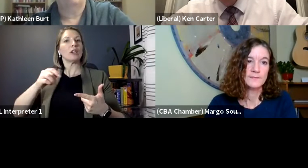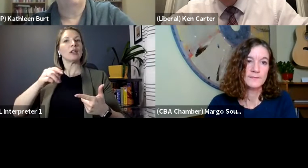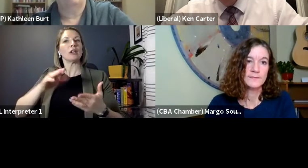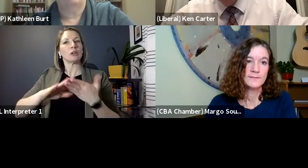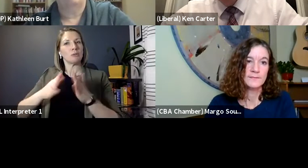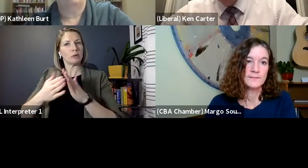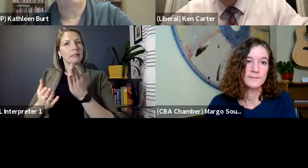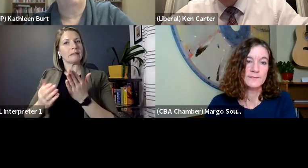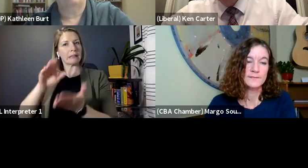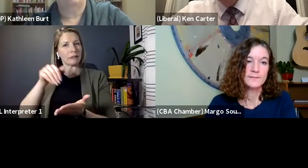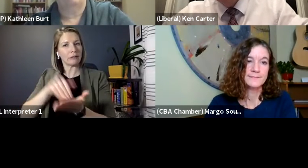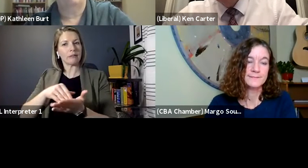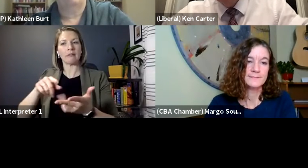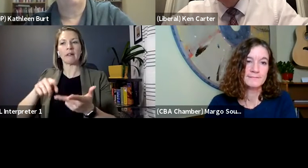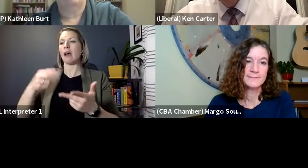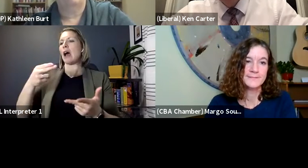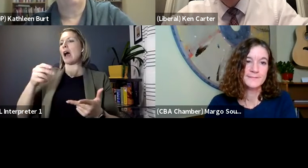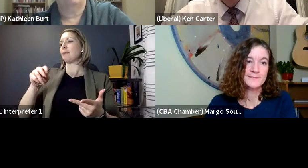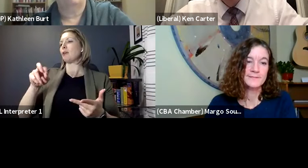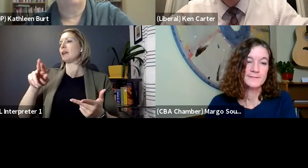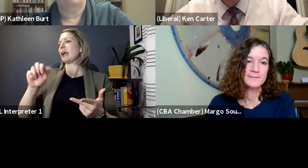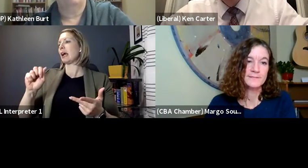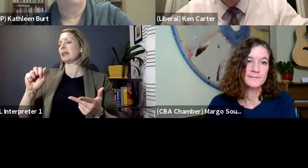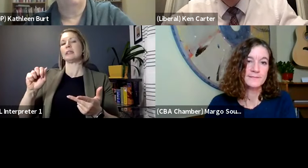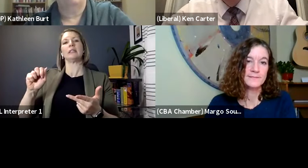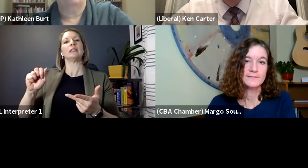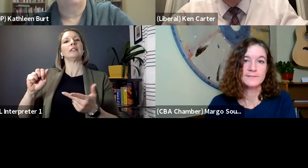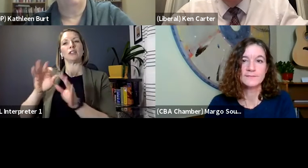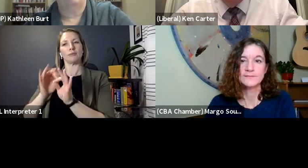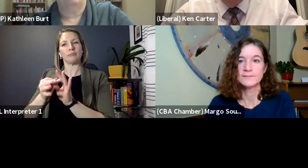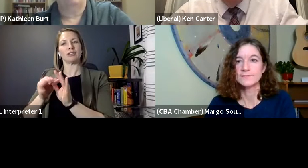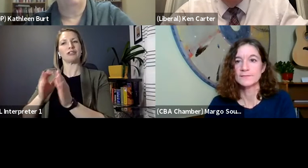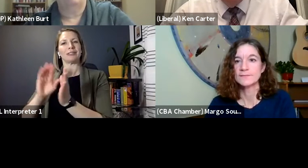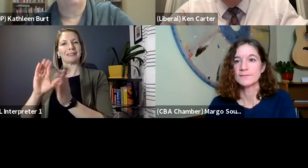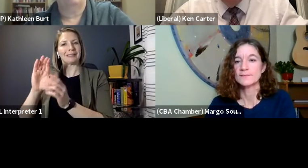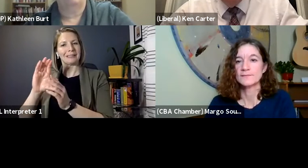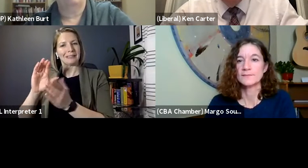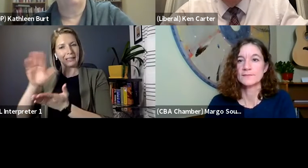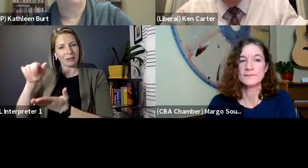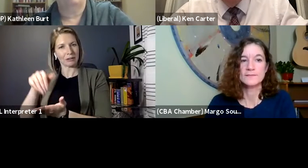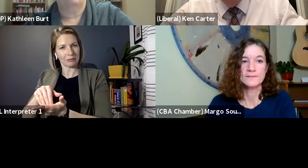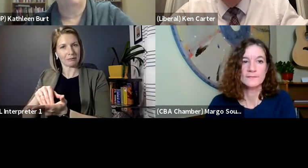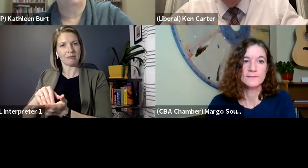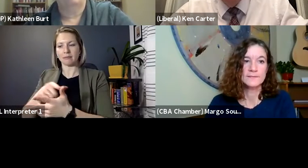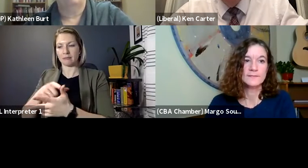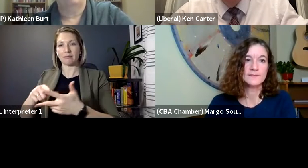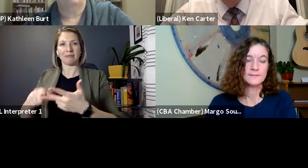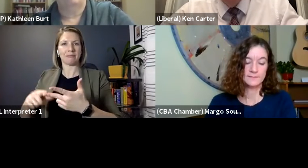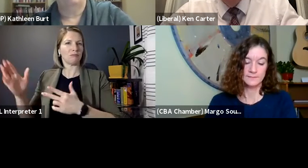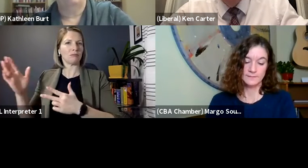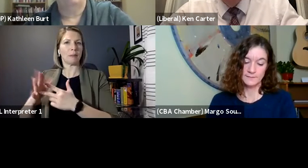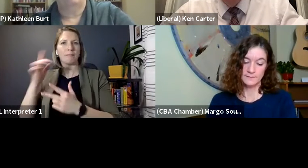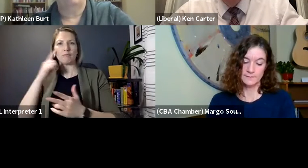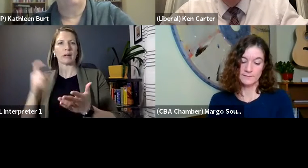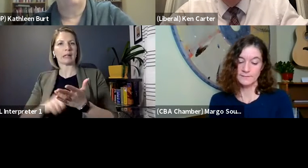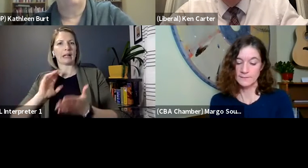River Hibernian Interpretation Center, where the club holds our in-person meetings. Despite the pandemic, our Rotary group has been able to adapt